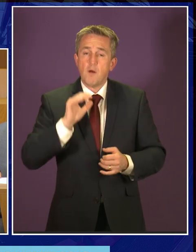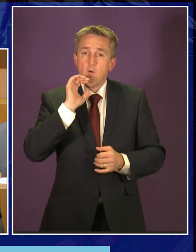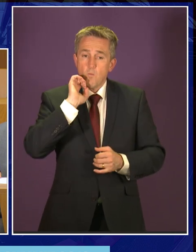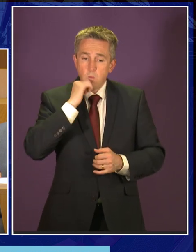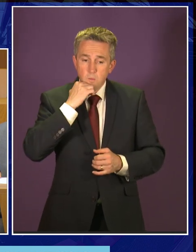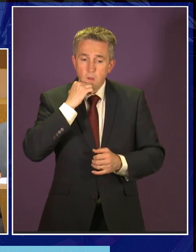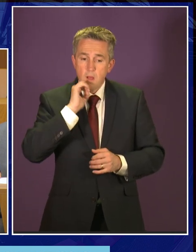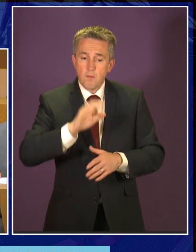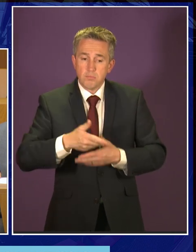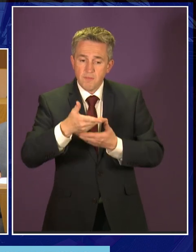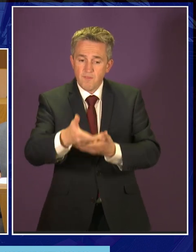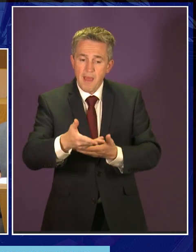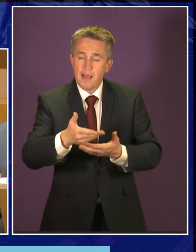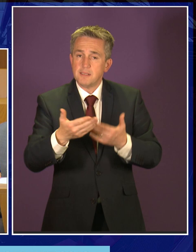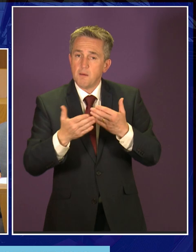provide diverse